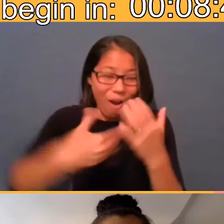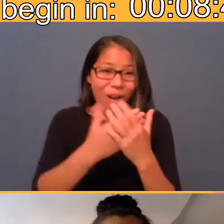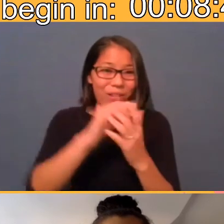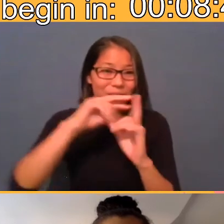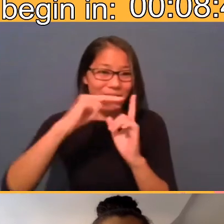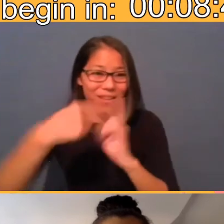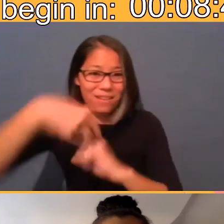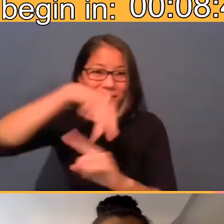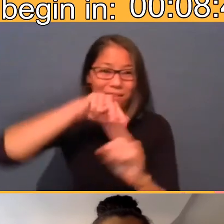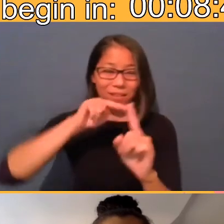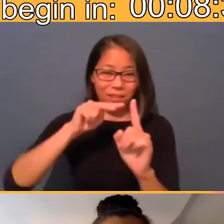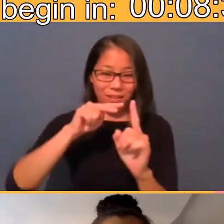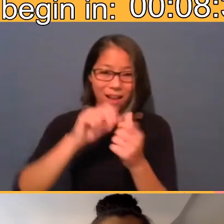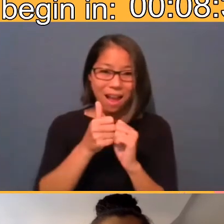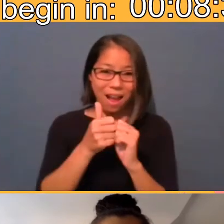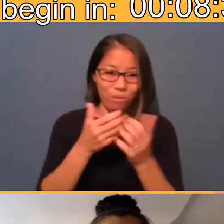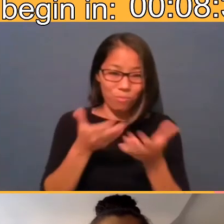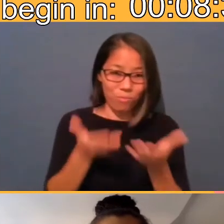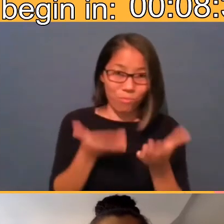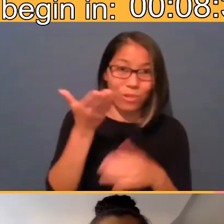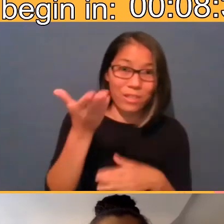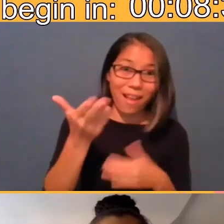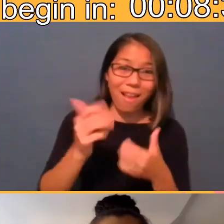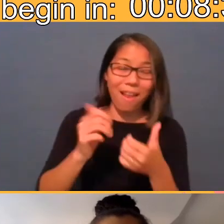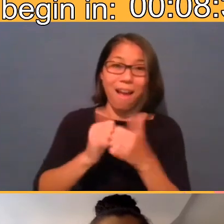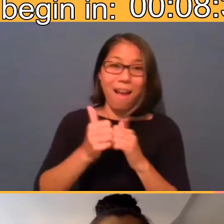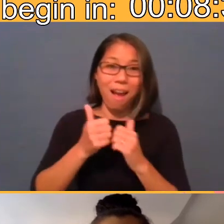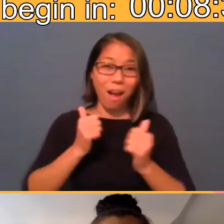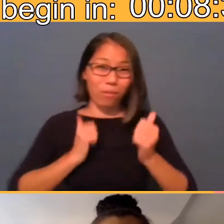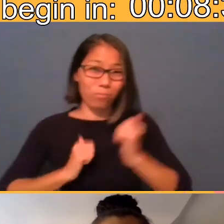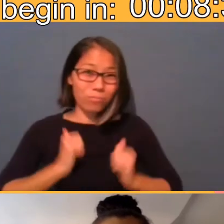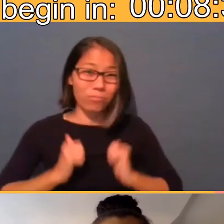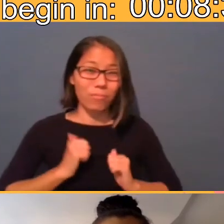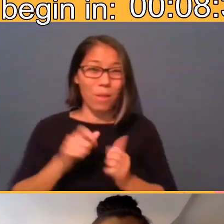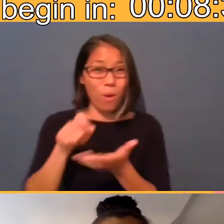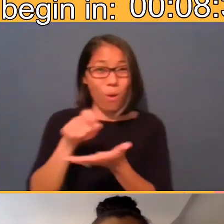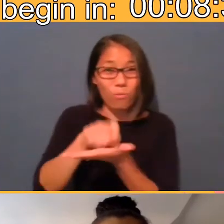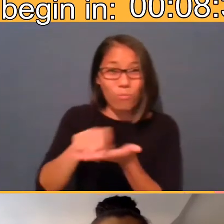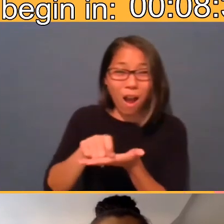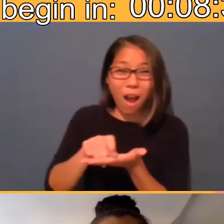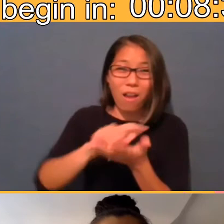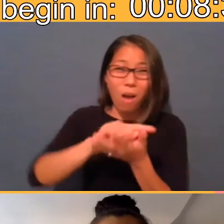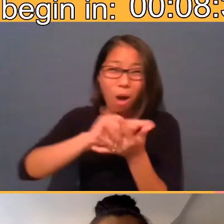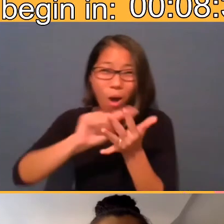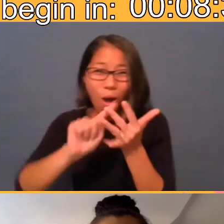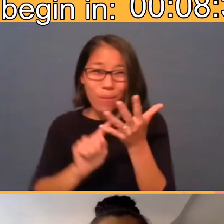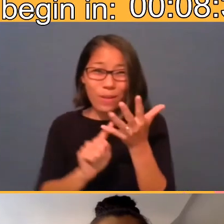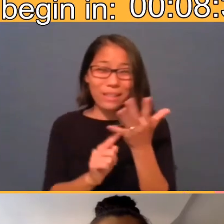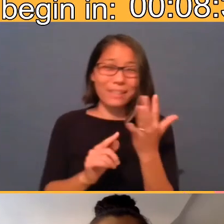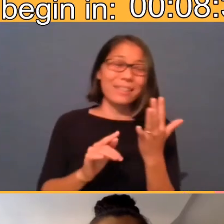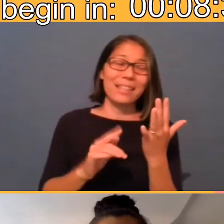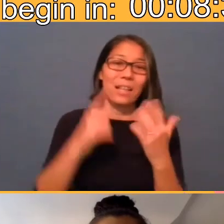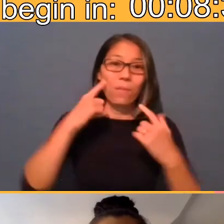is presented, performed, the writing, like, it really, for